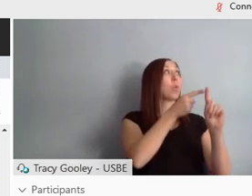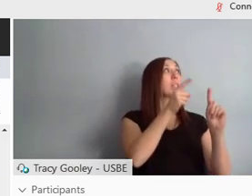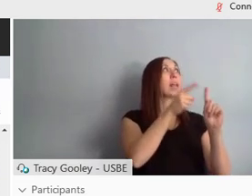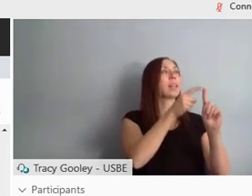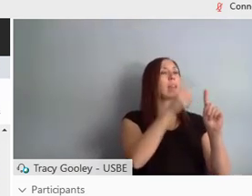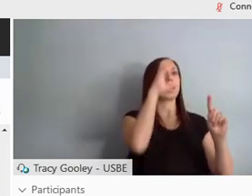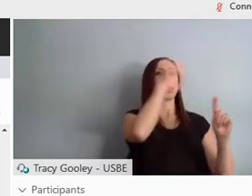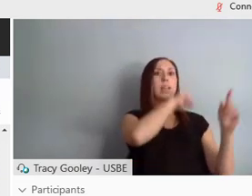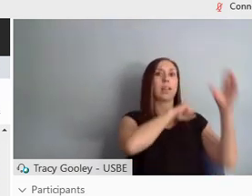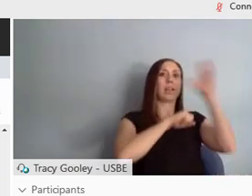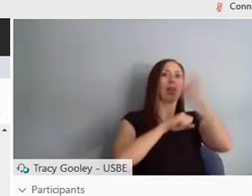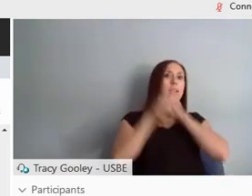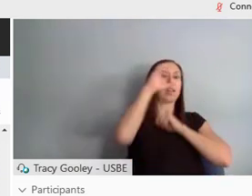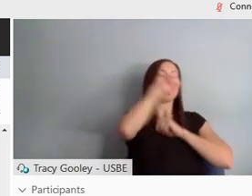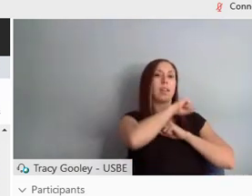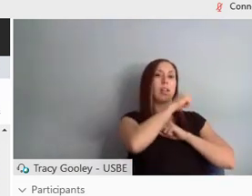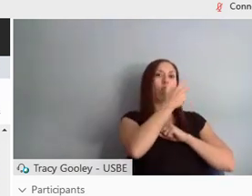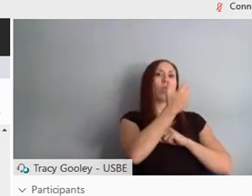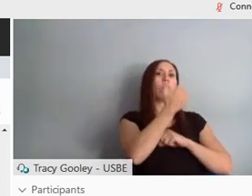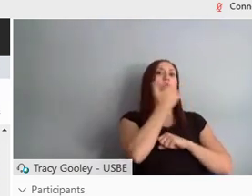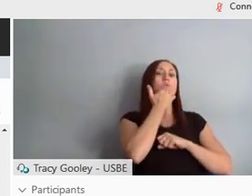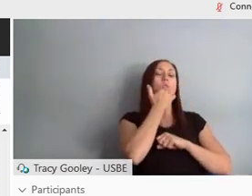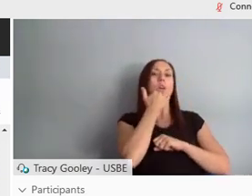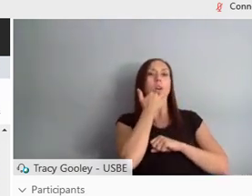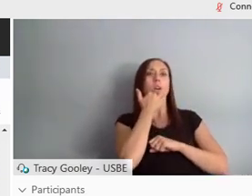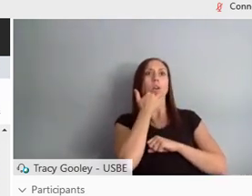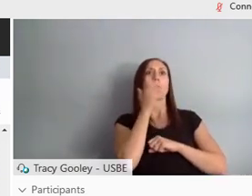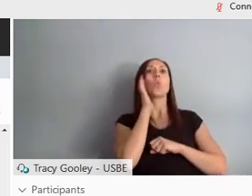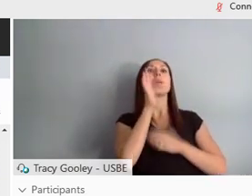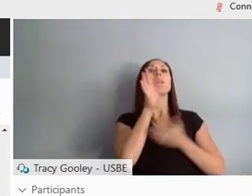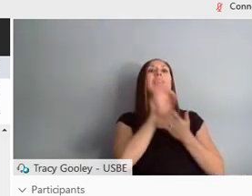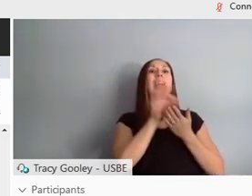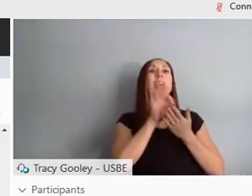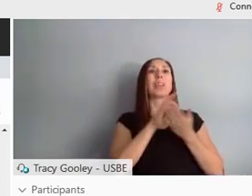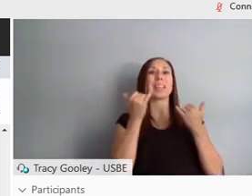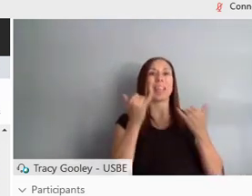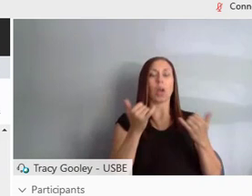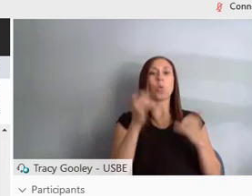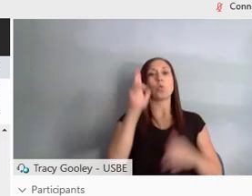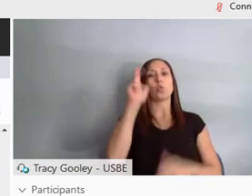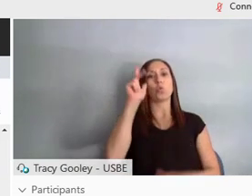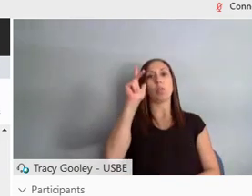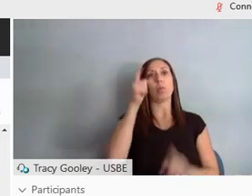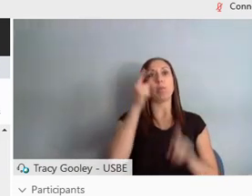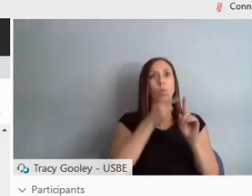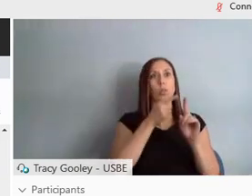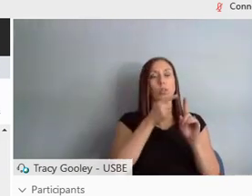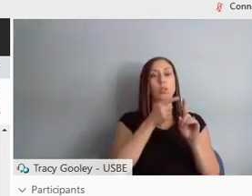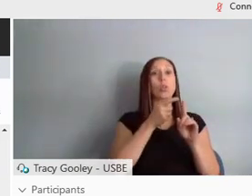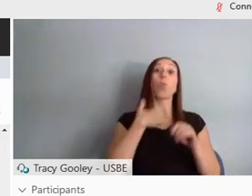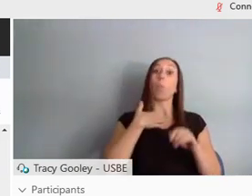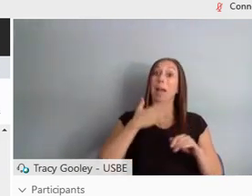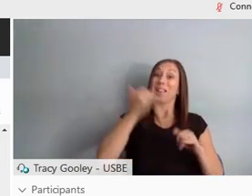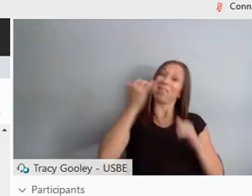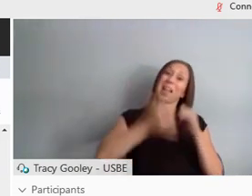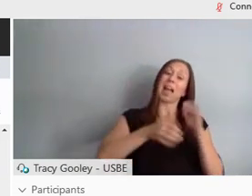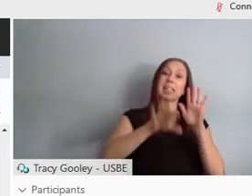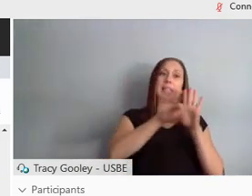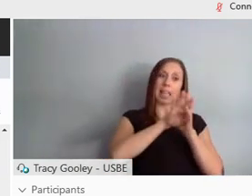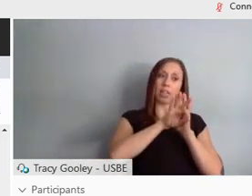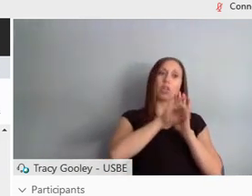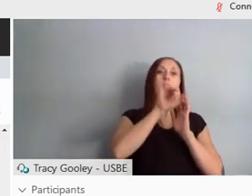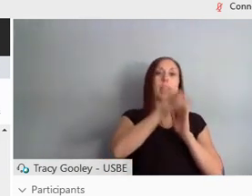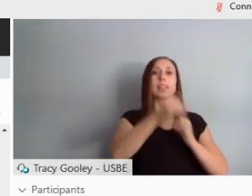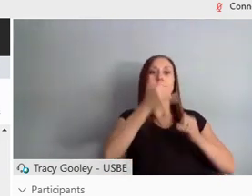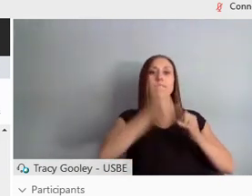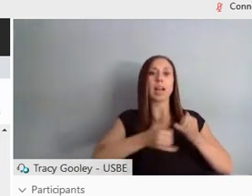missed 3, so I marked those 3 wrong. It will calculate that as 23 points. So the last selection I made would be the